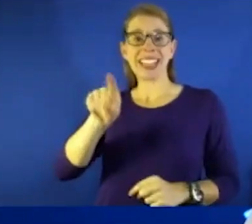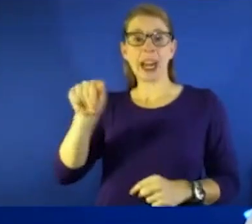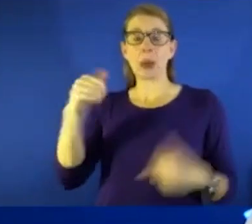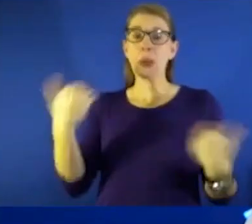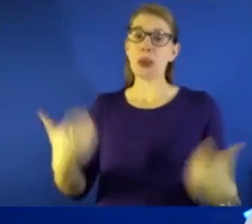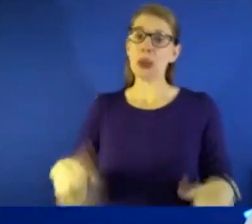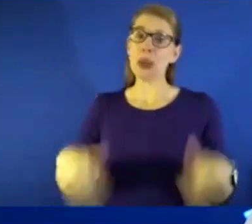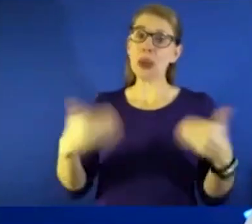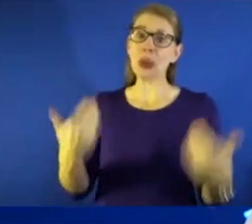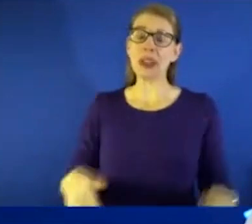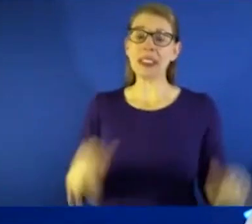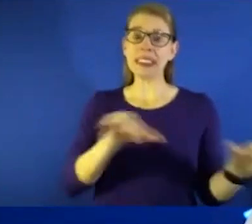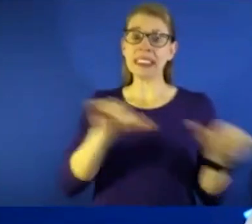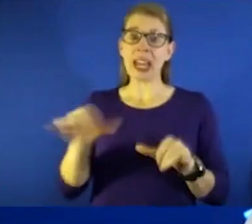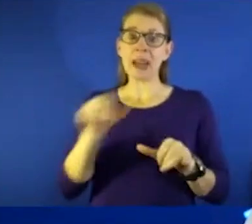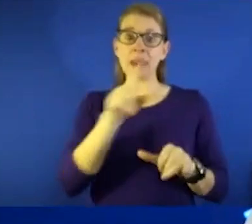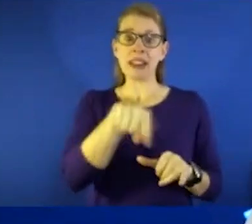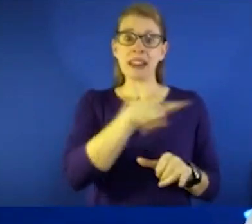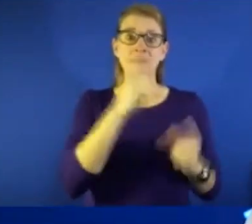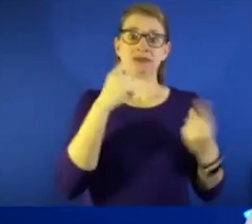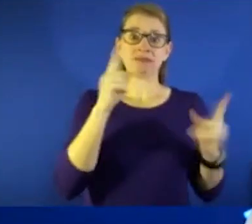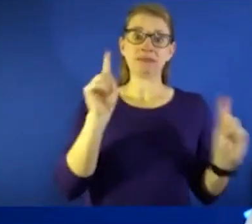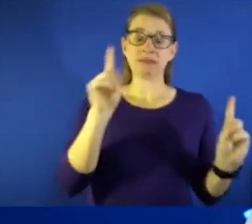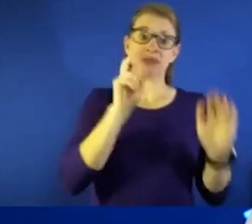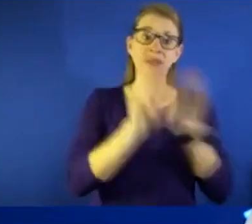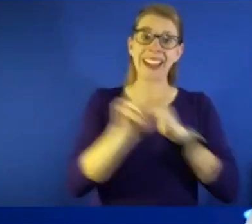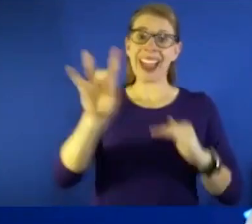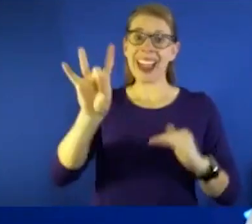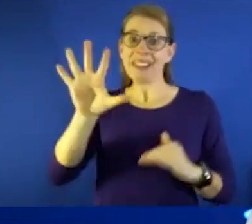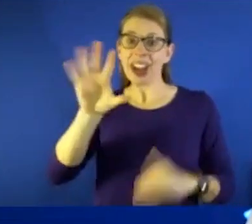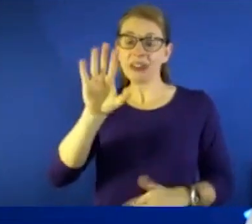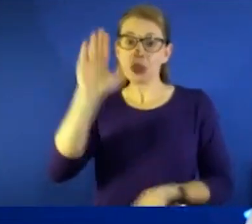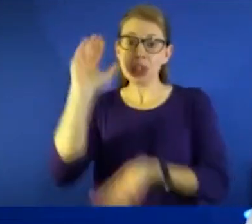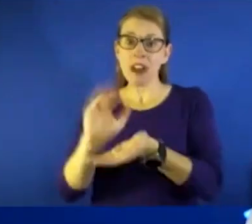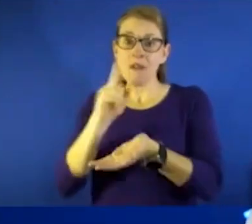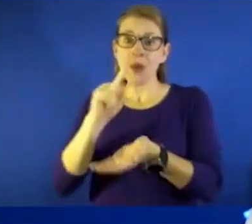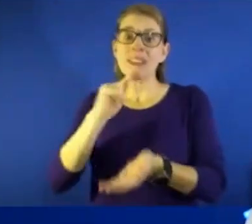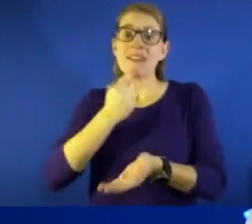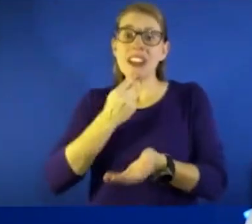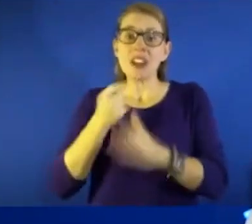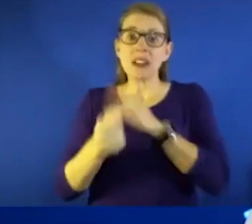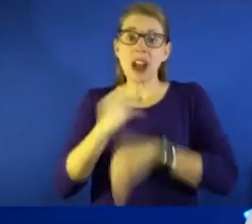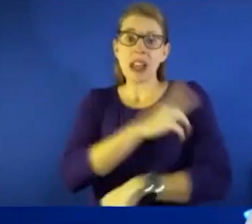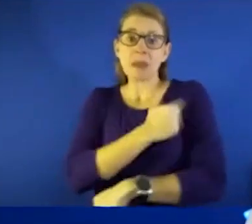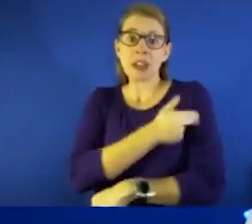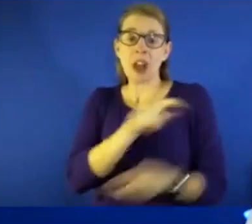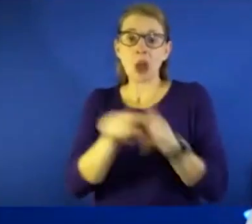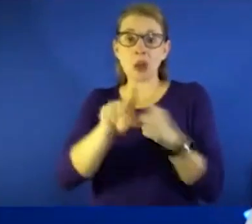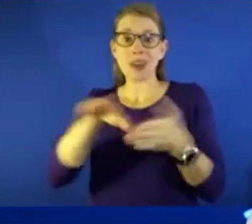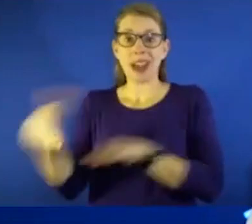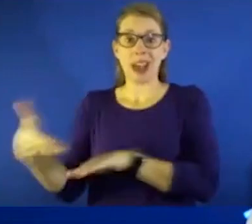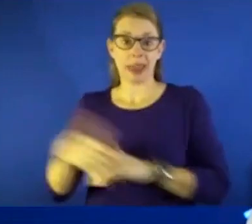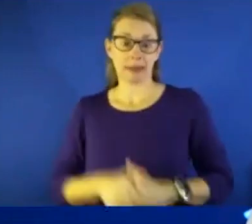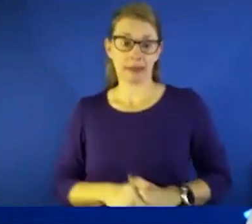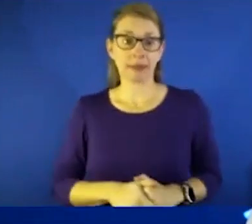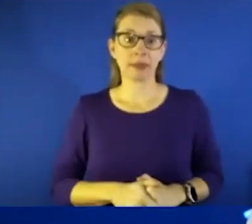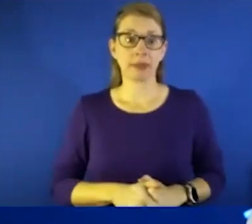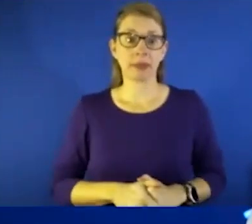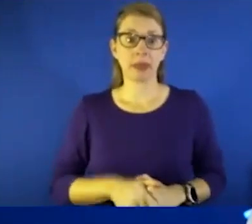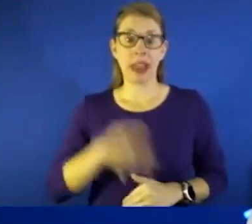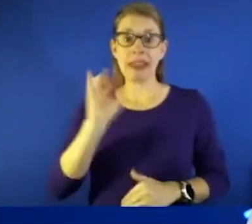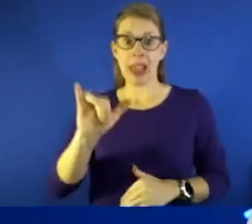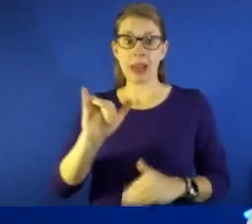be. 85% reduction in severe hospitalization and death. That turns it truly into